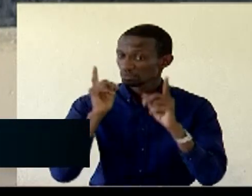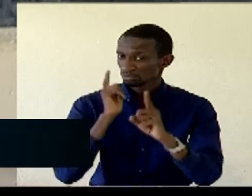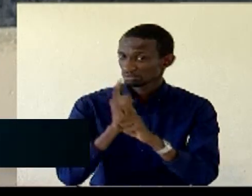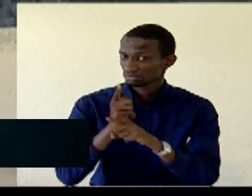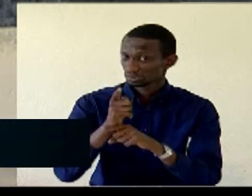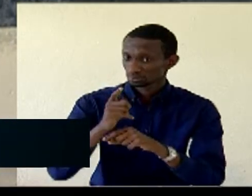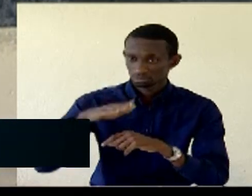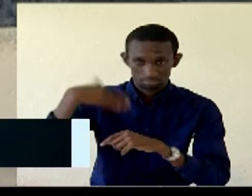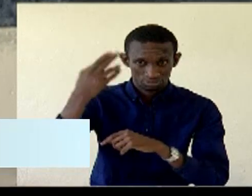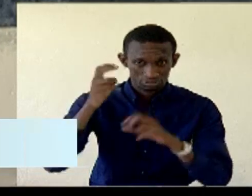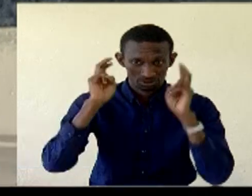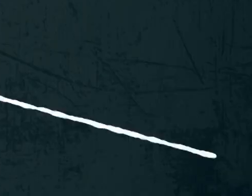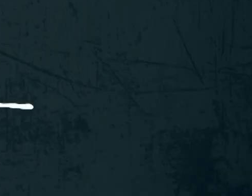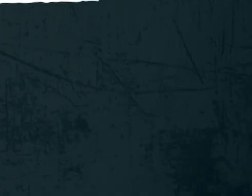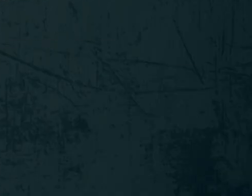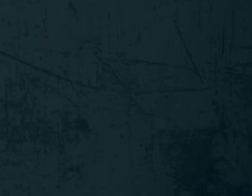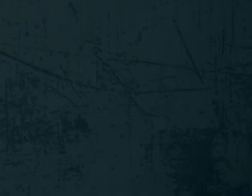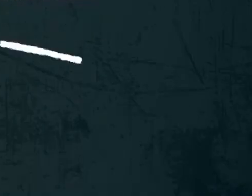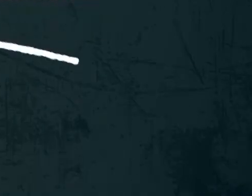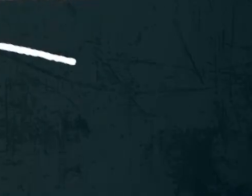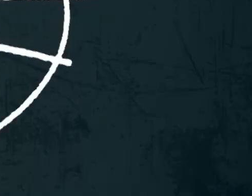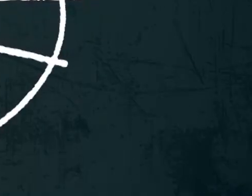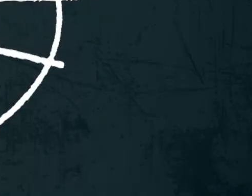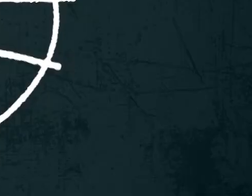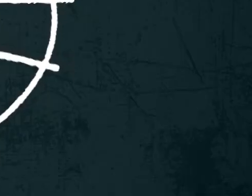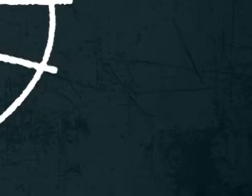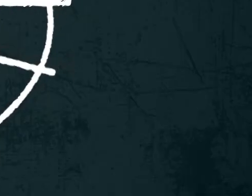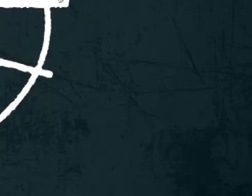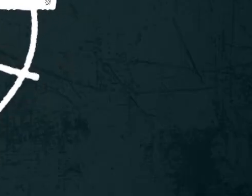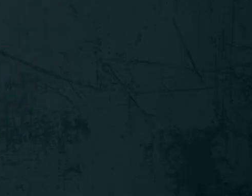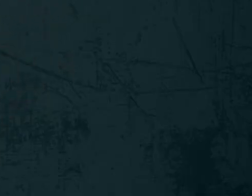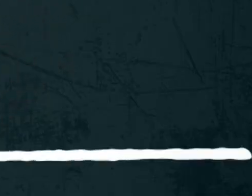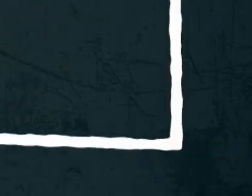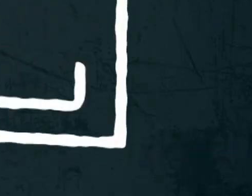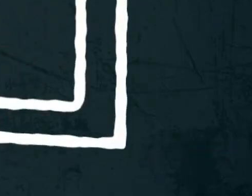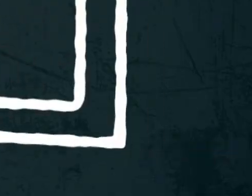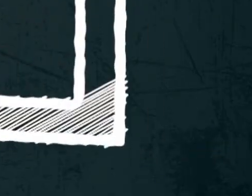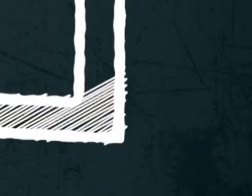in the next lesson. Bye-bye.